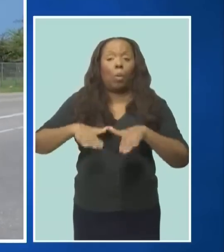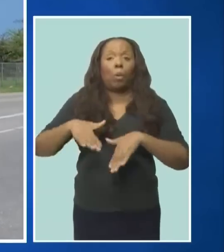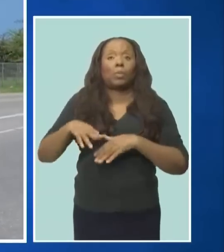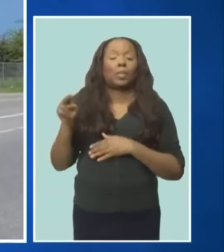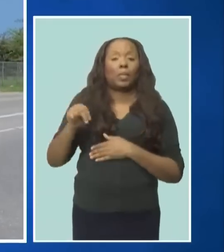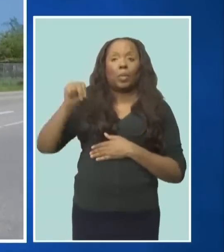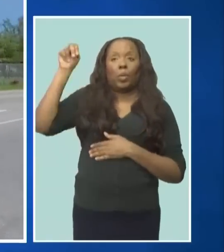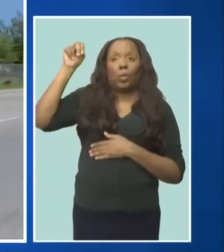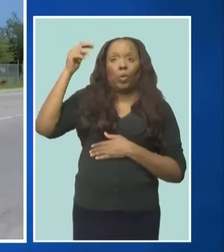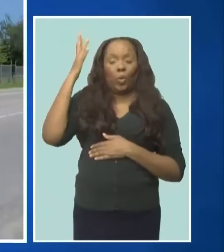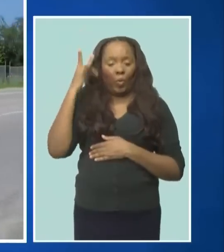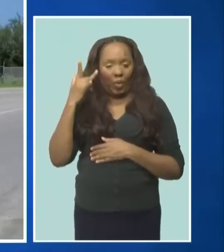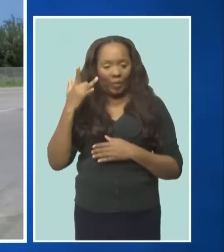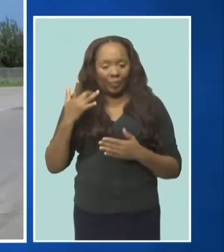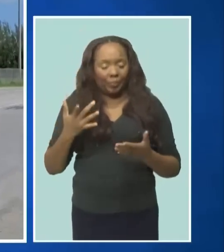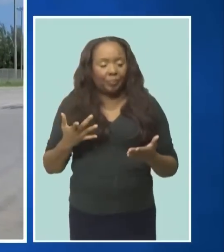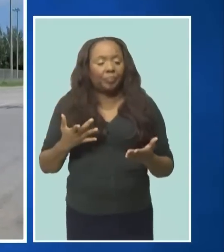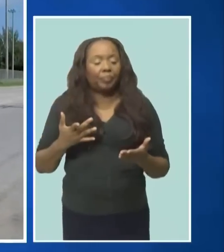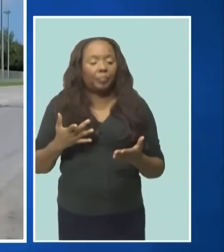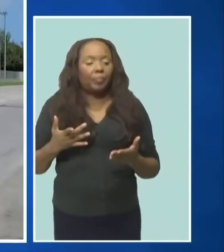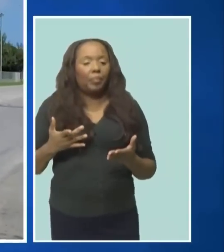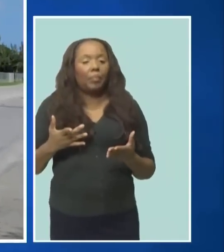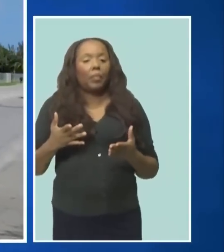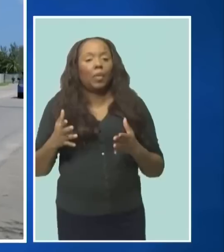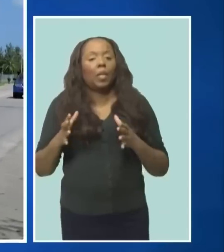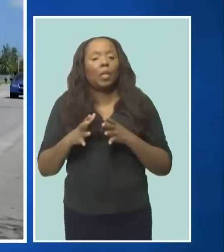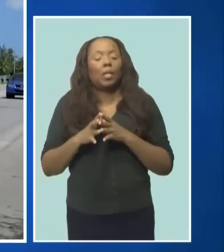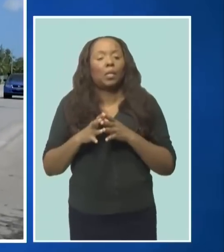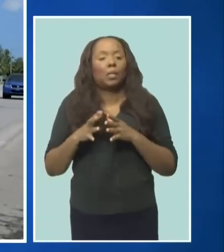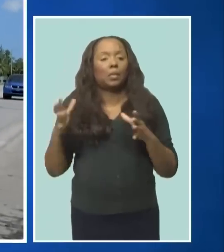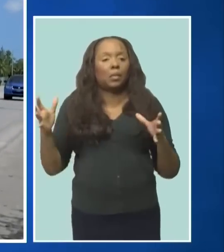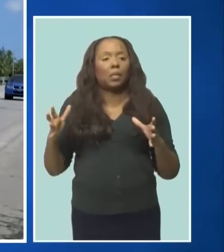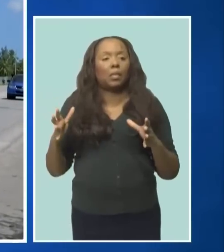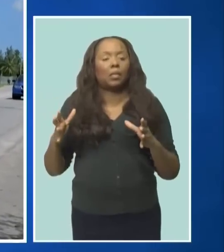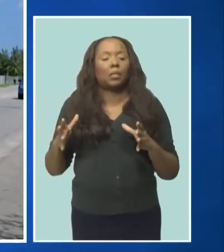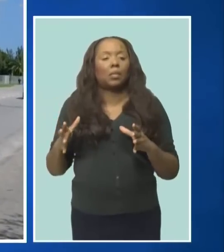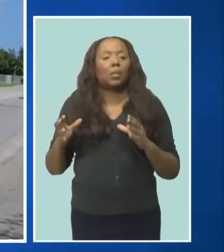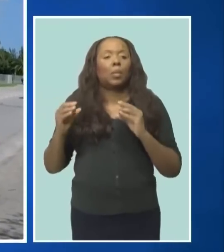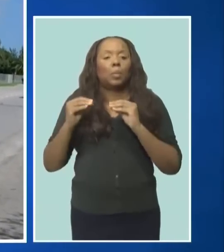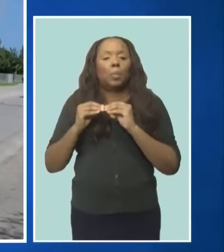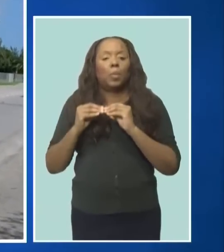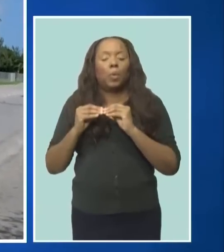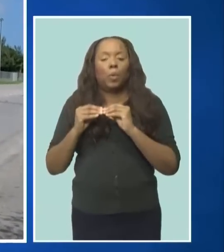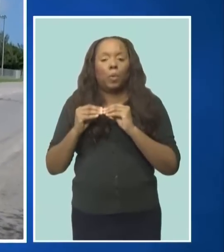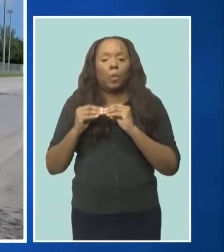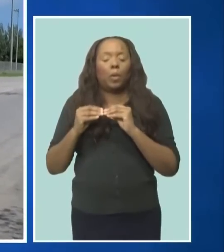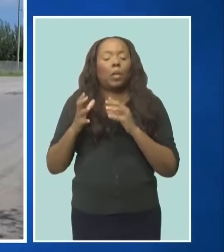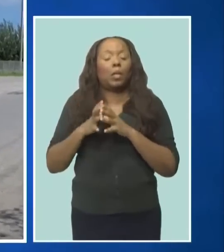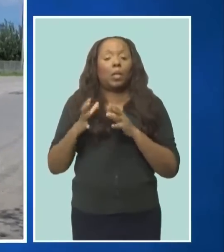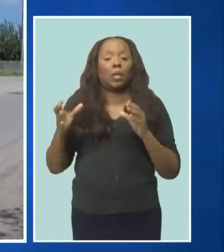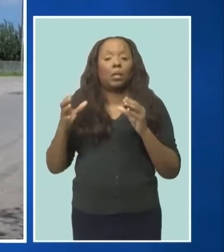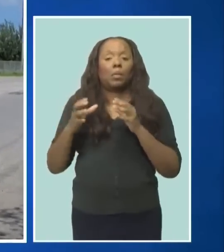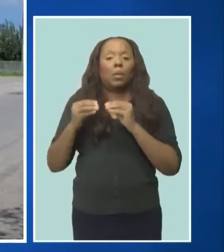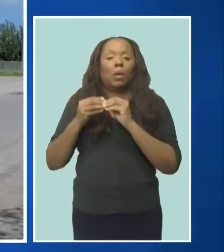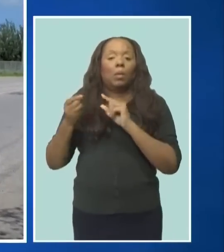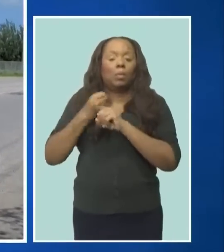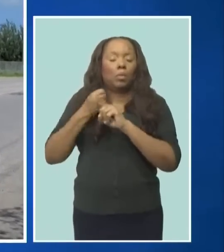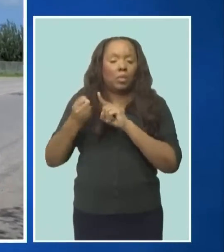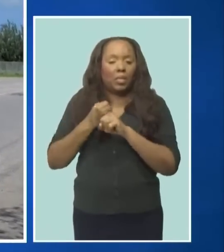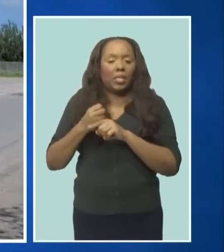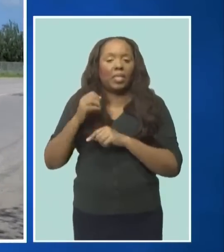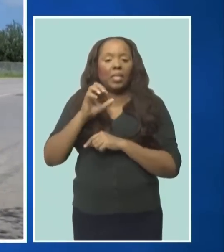year because, according to statistics, there are high numbers of child abuse reports in St. James and St. Peter,